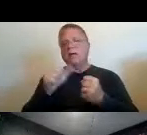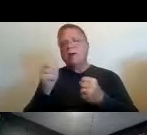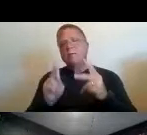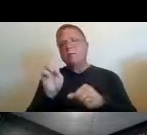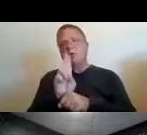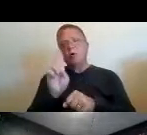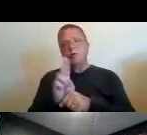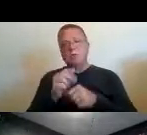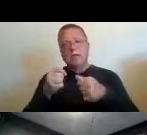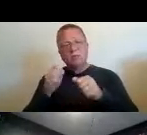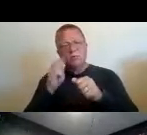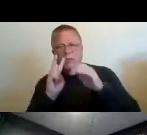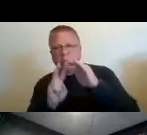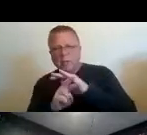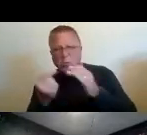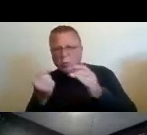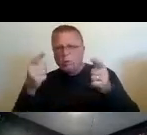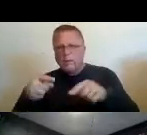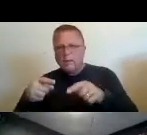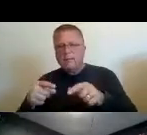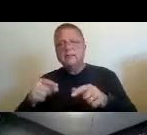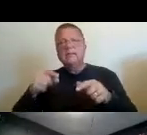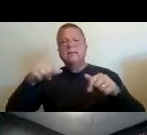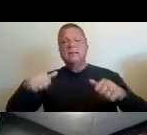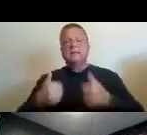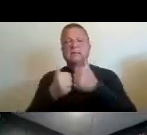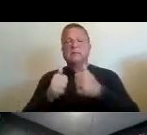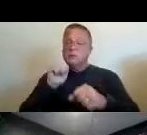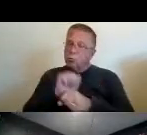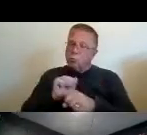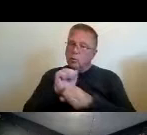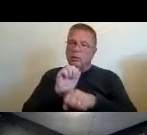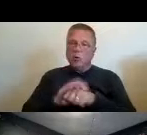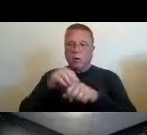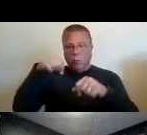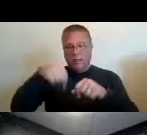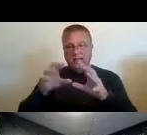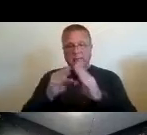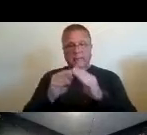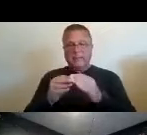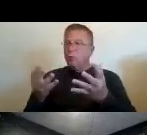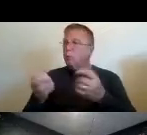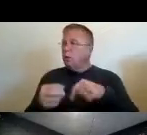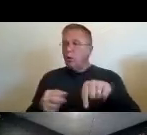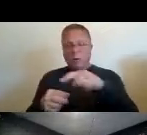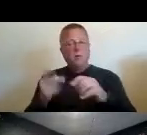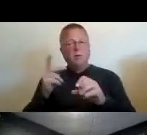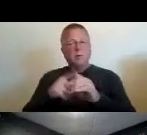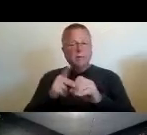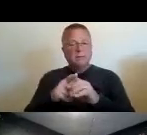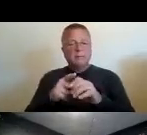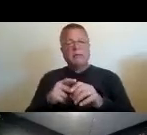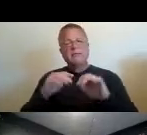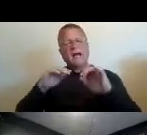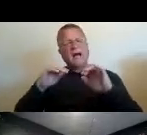trying to predict what's happening. So the challenge that we're working on, with these meetings, and that we've asked you to participate with us on, is